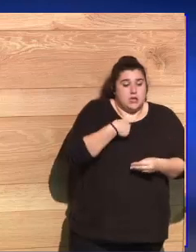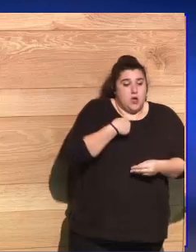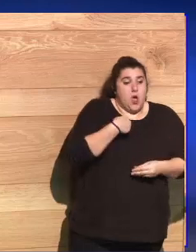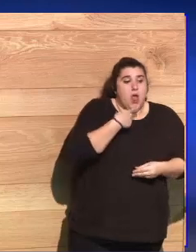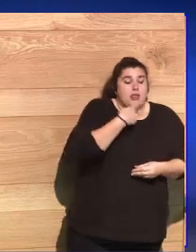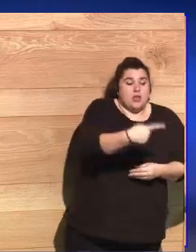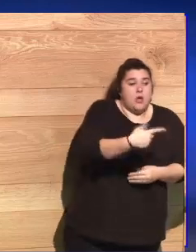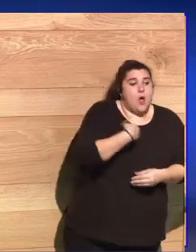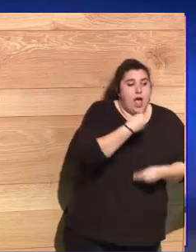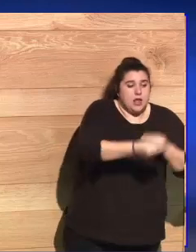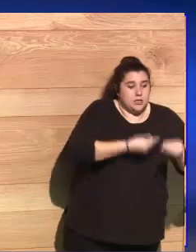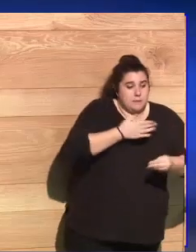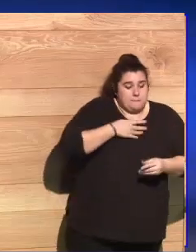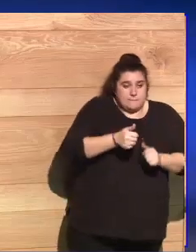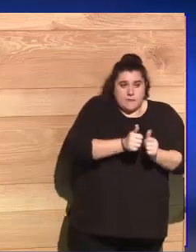Yeah,